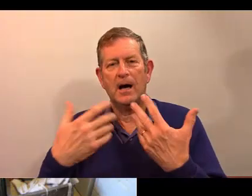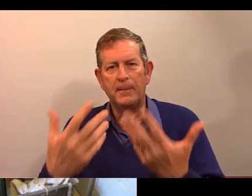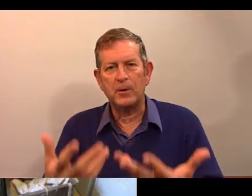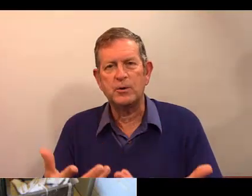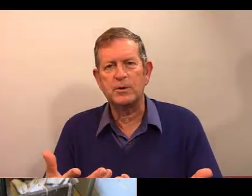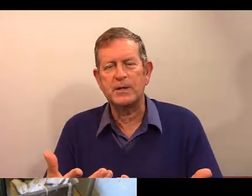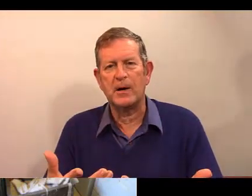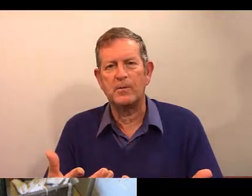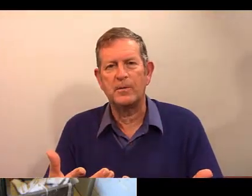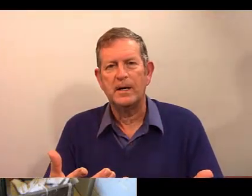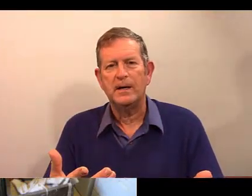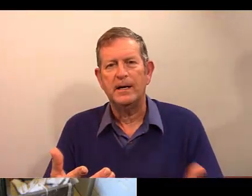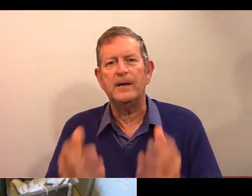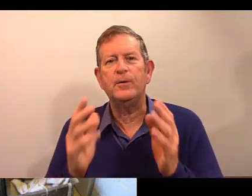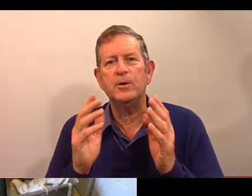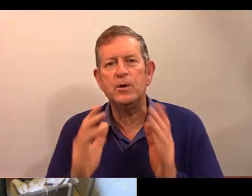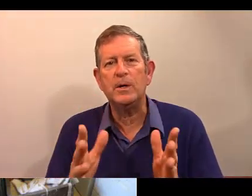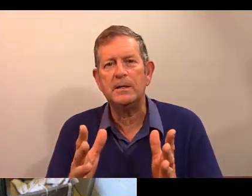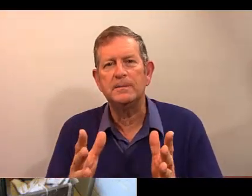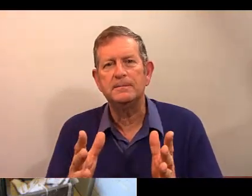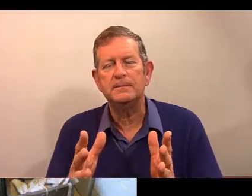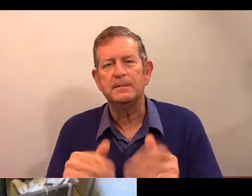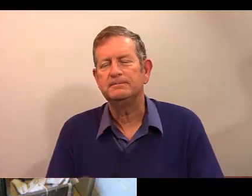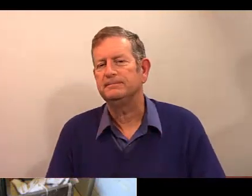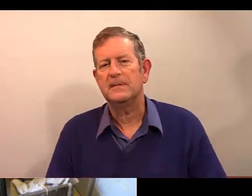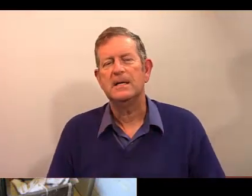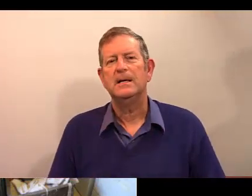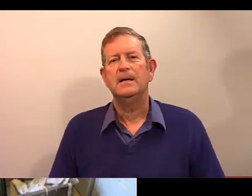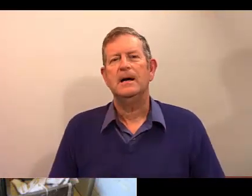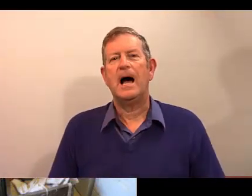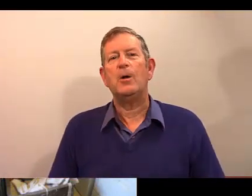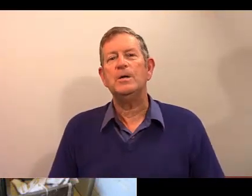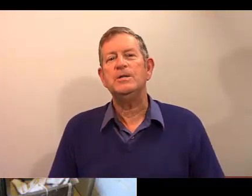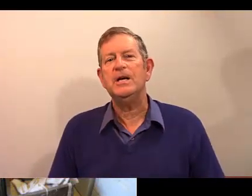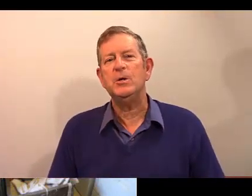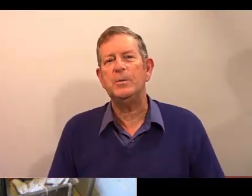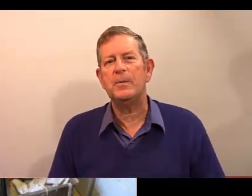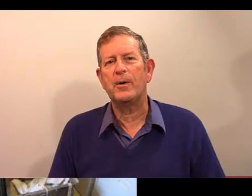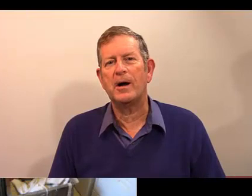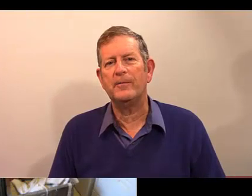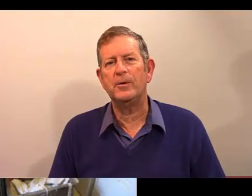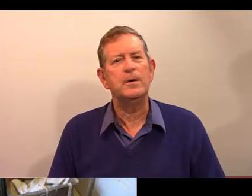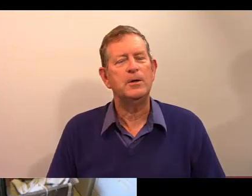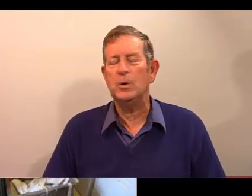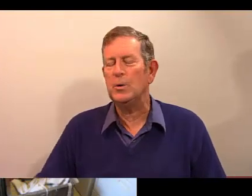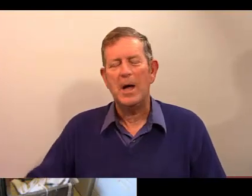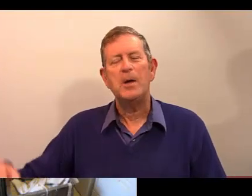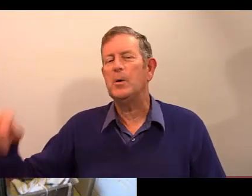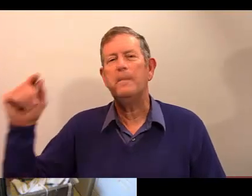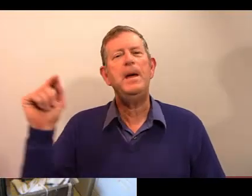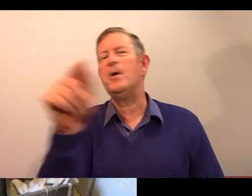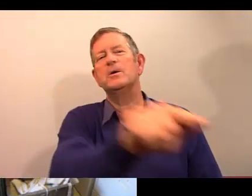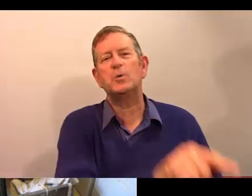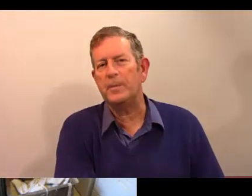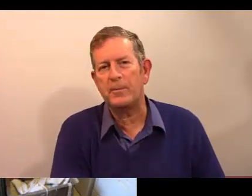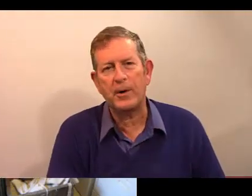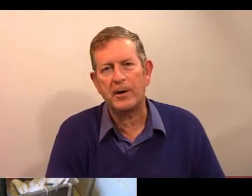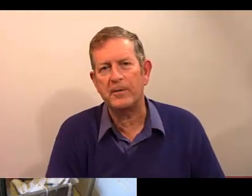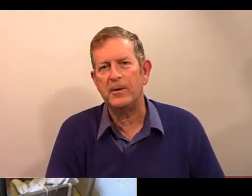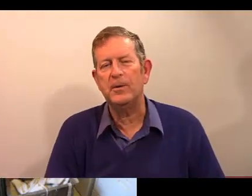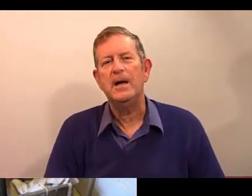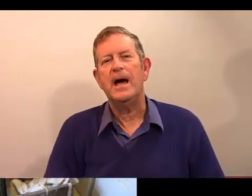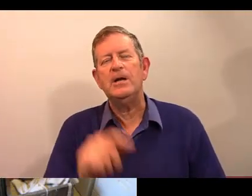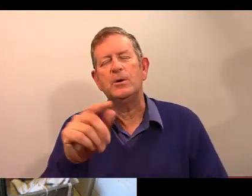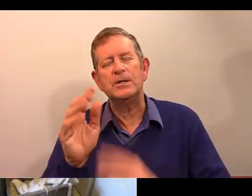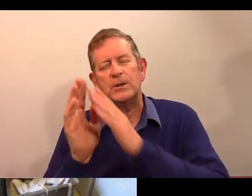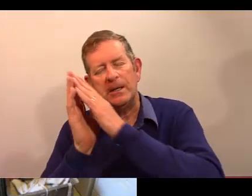minutes about yourself. And if you can do it, I'll continue to be proud of you. Your parents will be